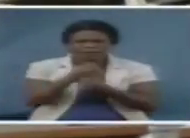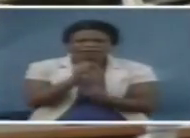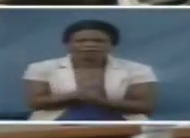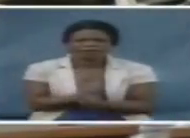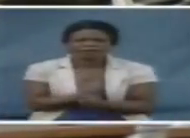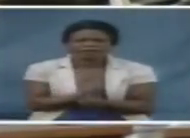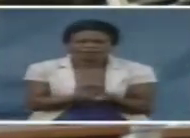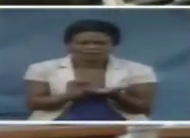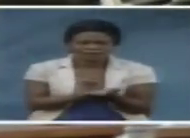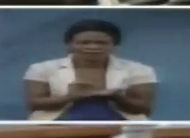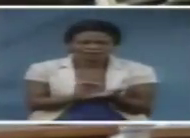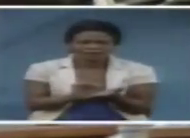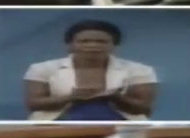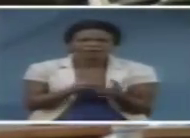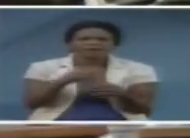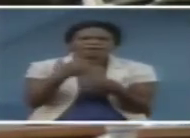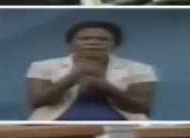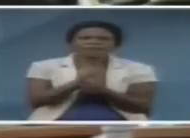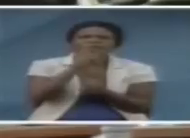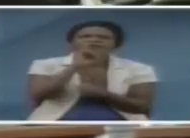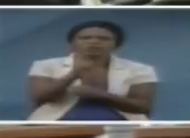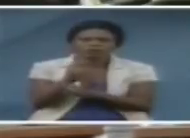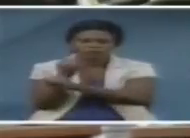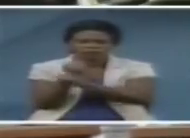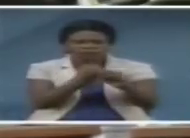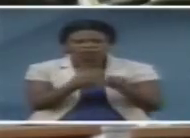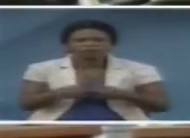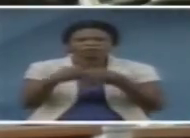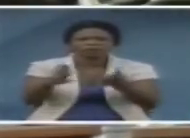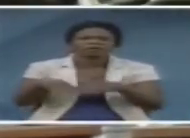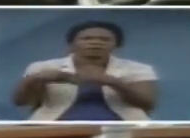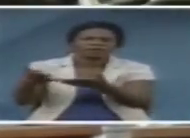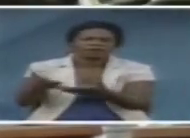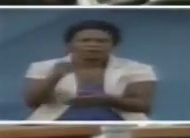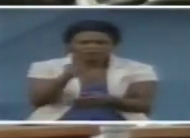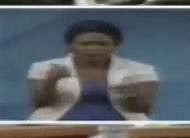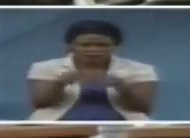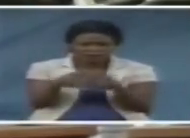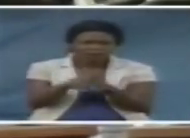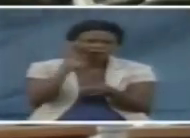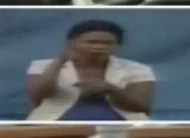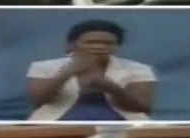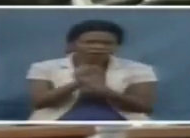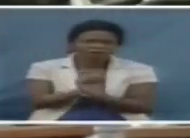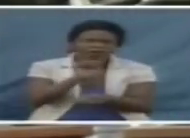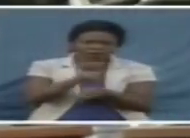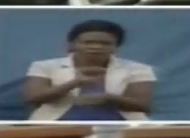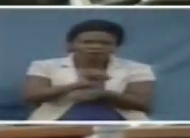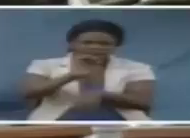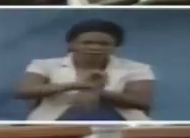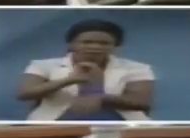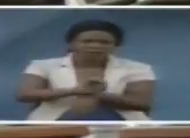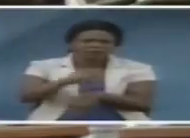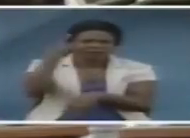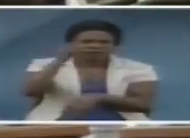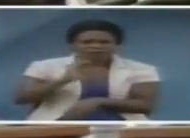to strengthen local manufacturing of drugs, thereby assuring security of supply. This will